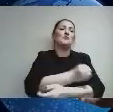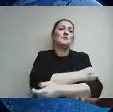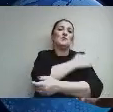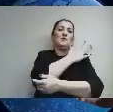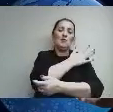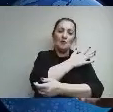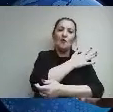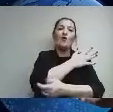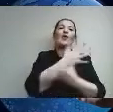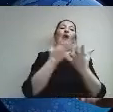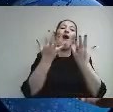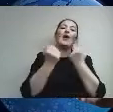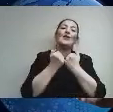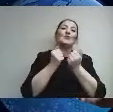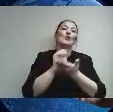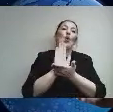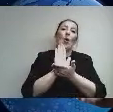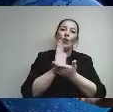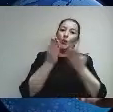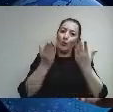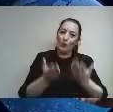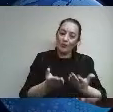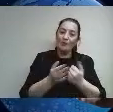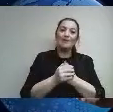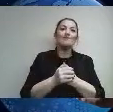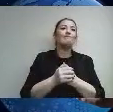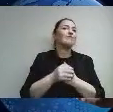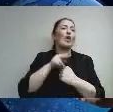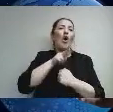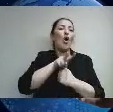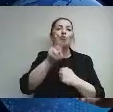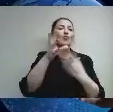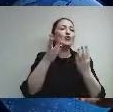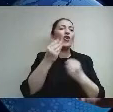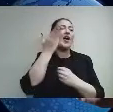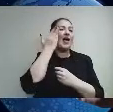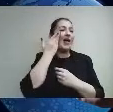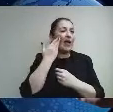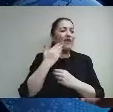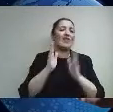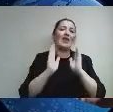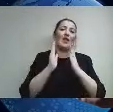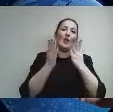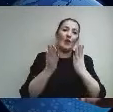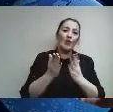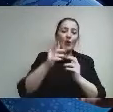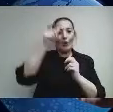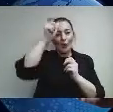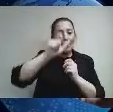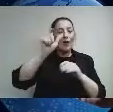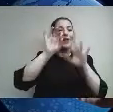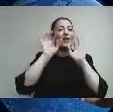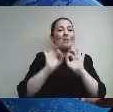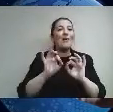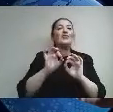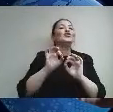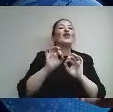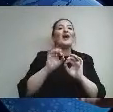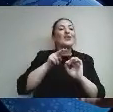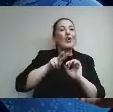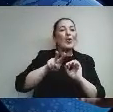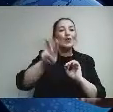quite enjoyable. We started the journey in Turkey, and we're going to go to United States